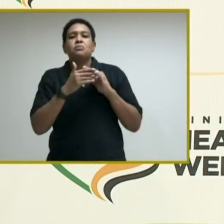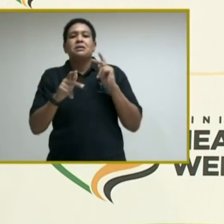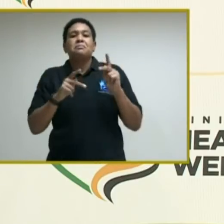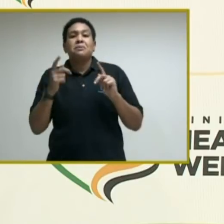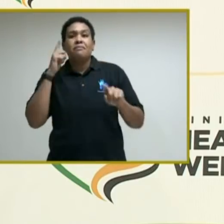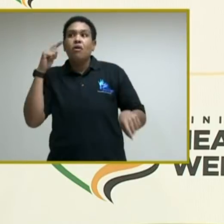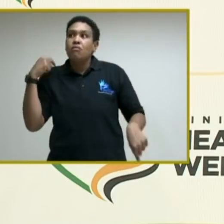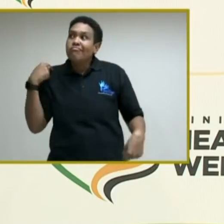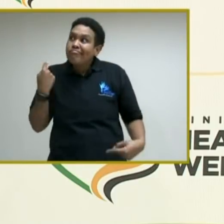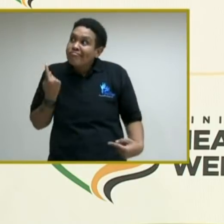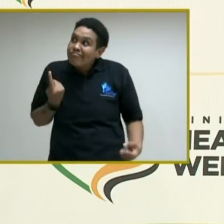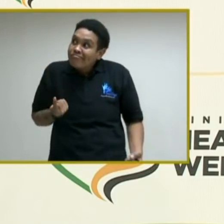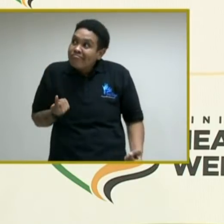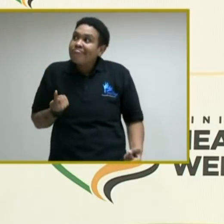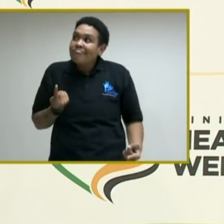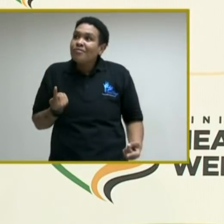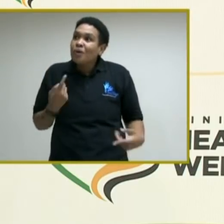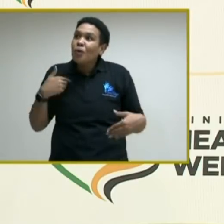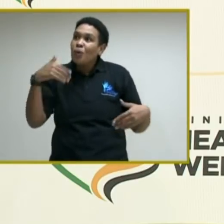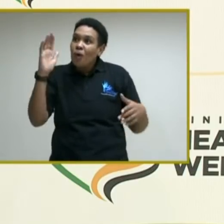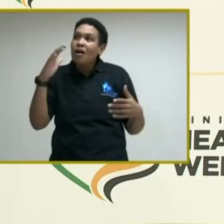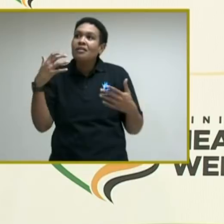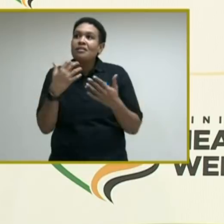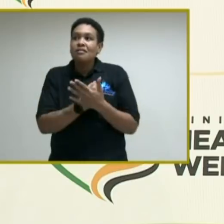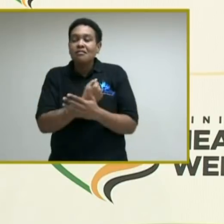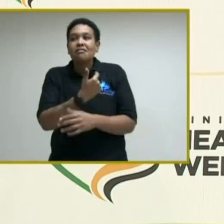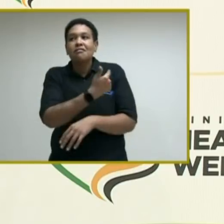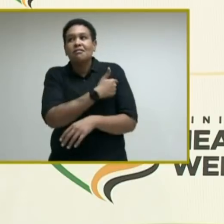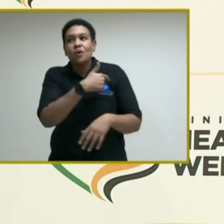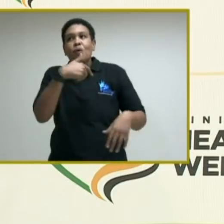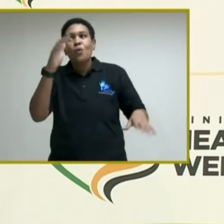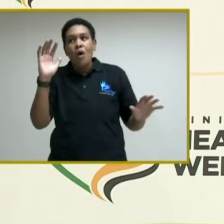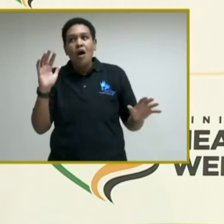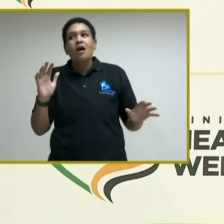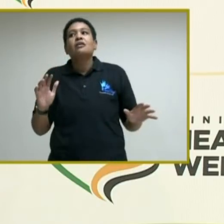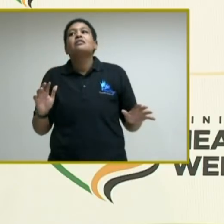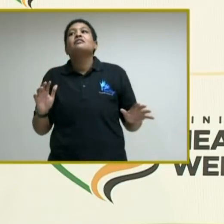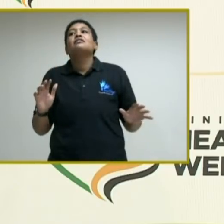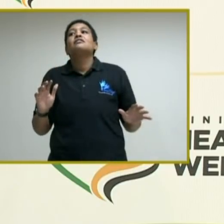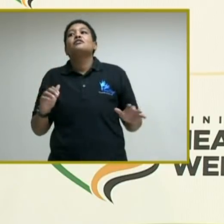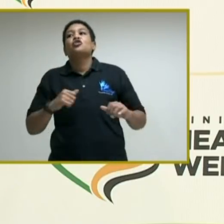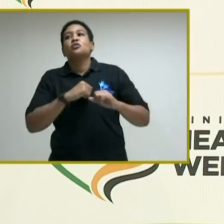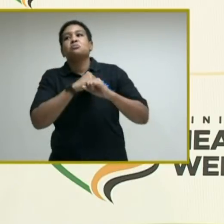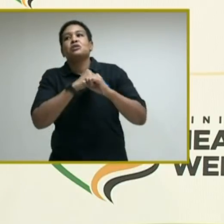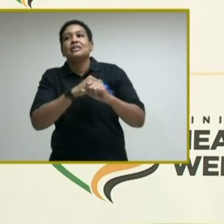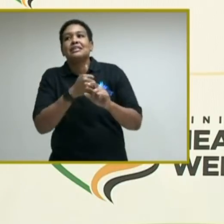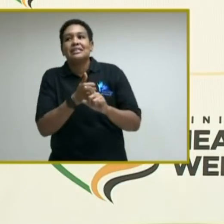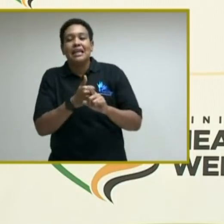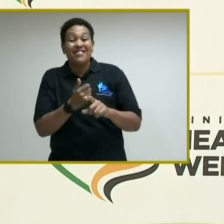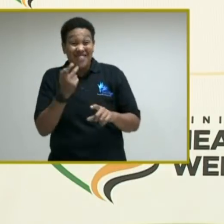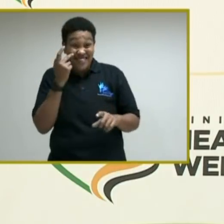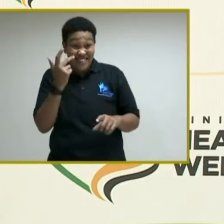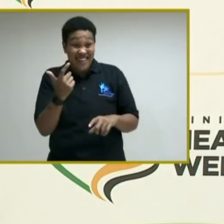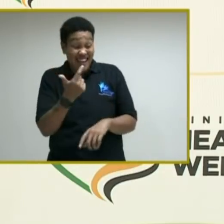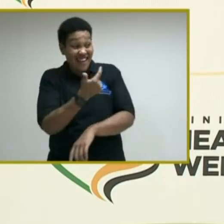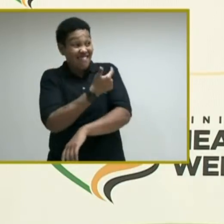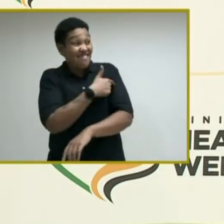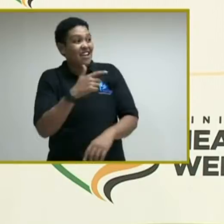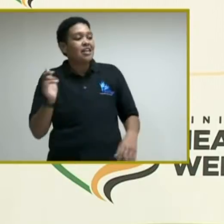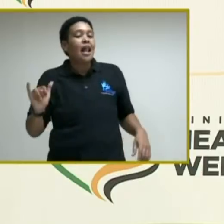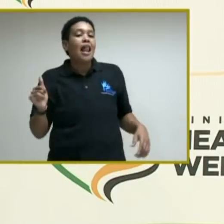for so long to do what needs to be done to protect yourself, to see vaccination